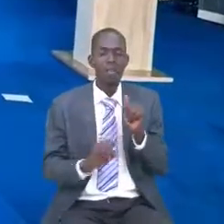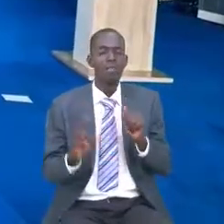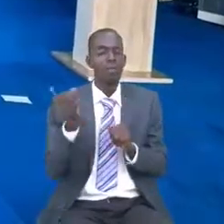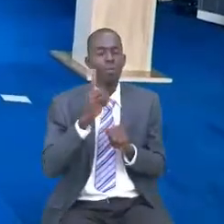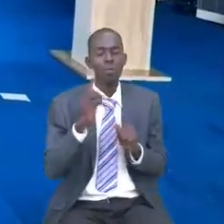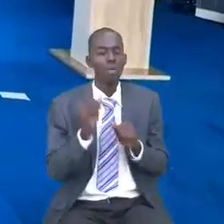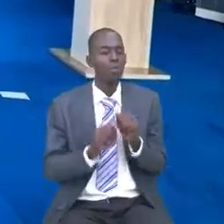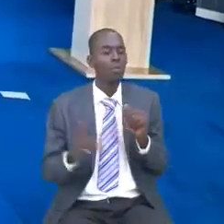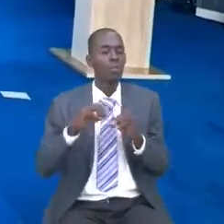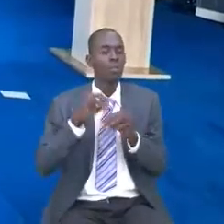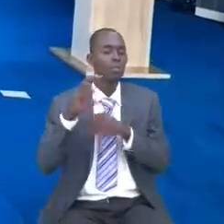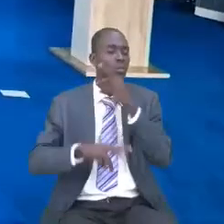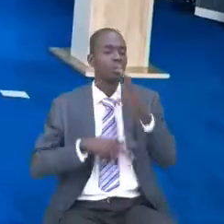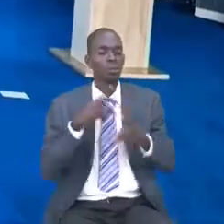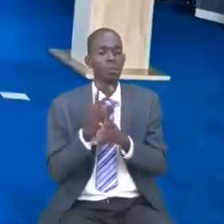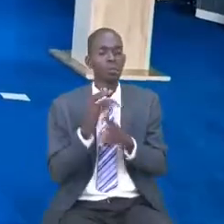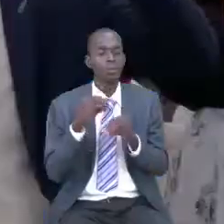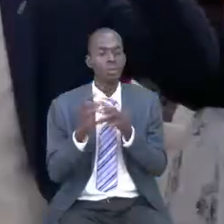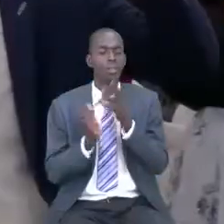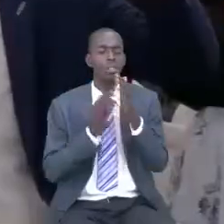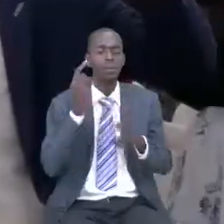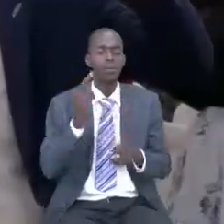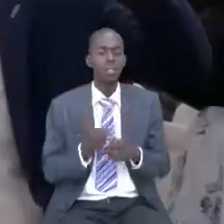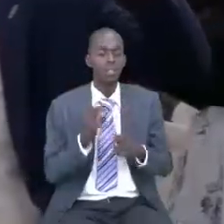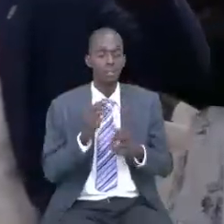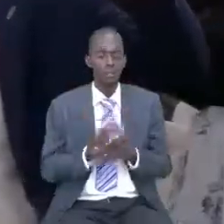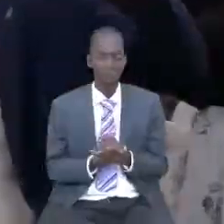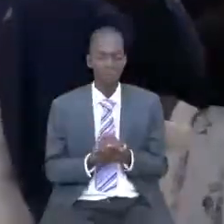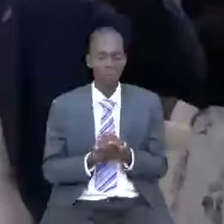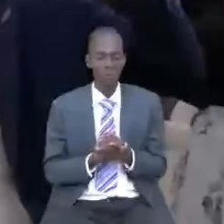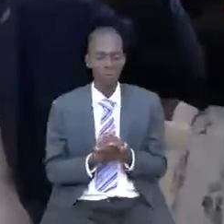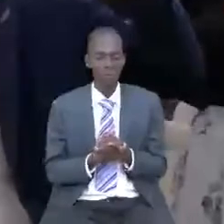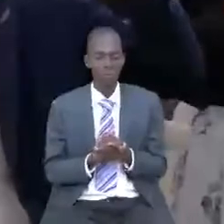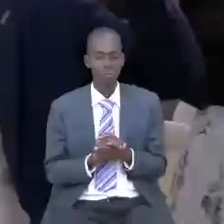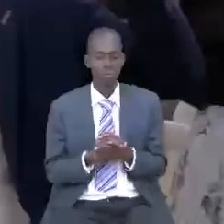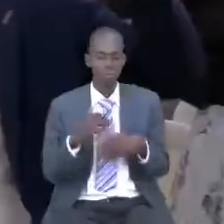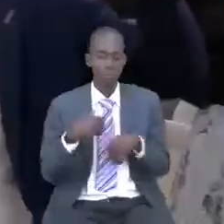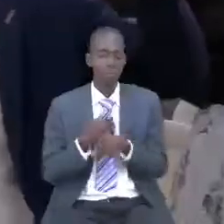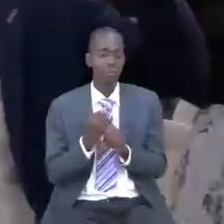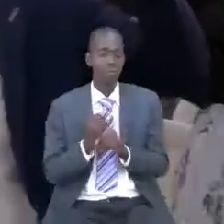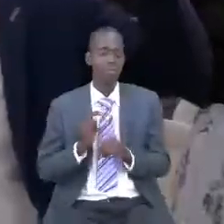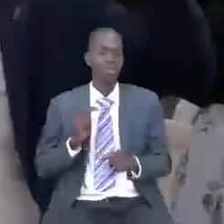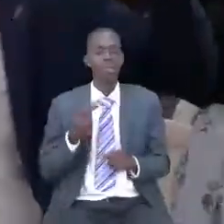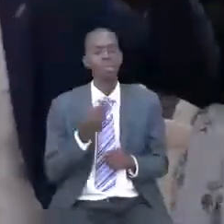the globe, in Jesus' name. Make us